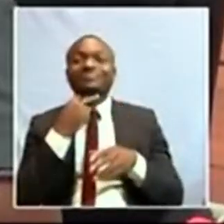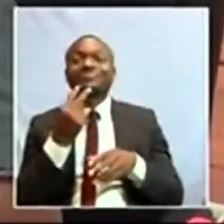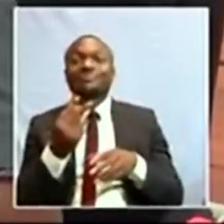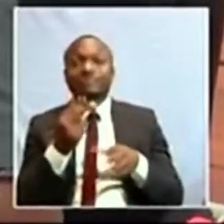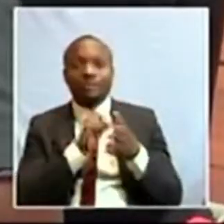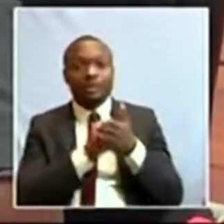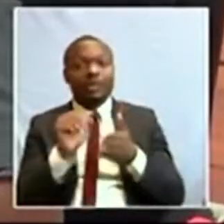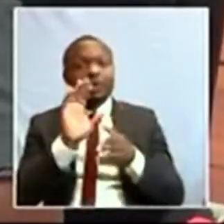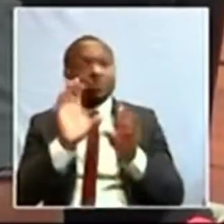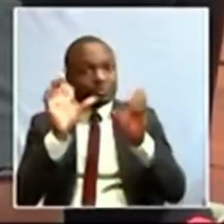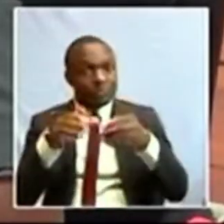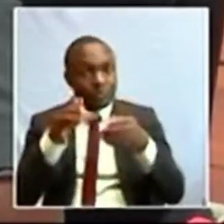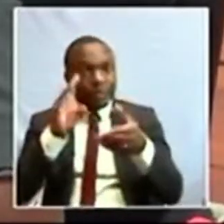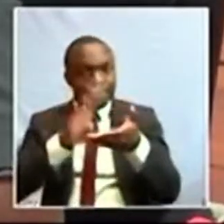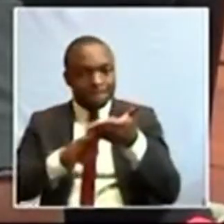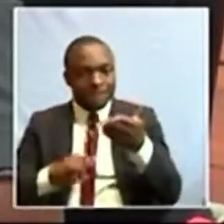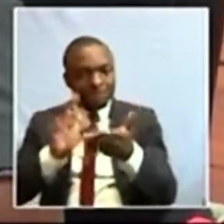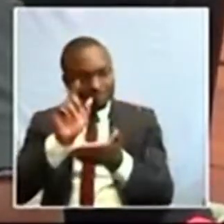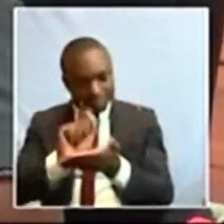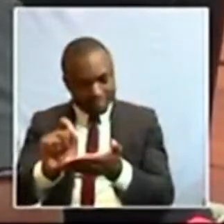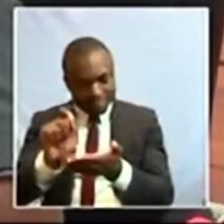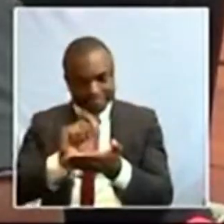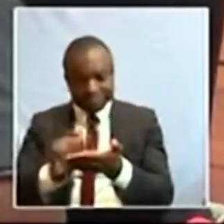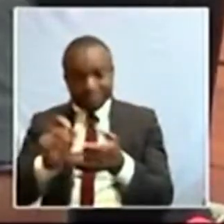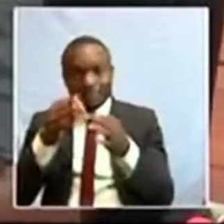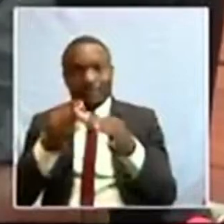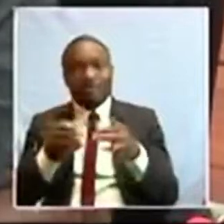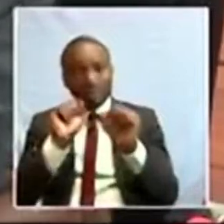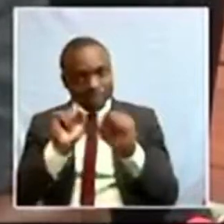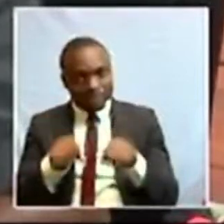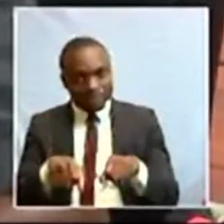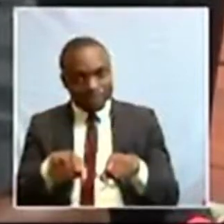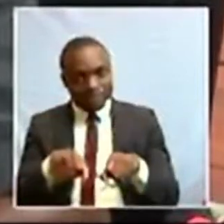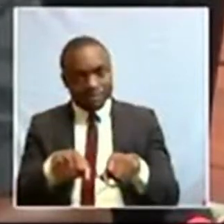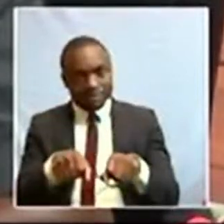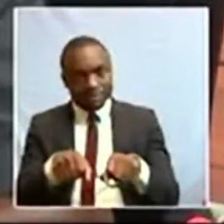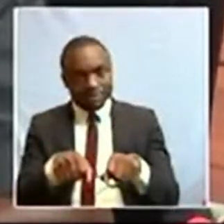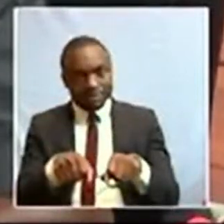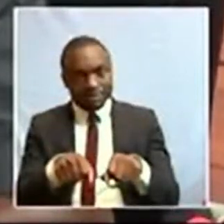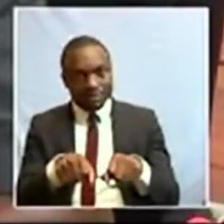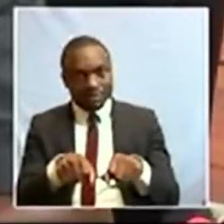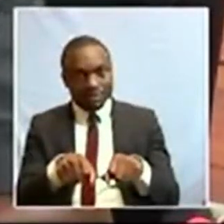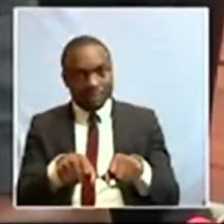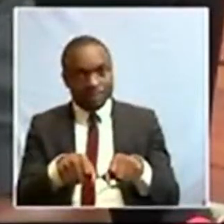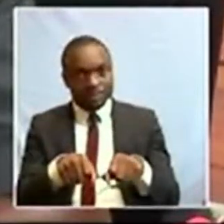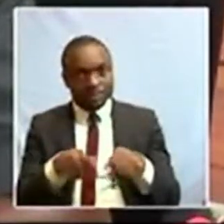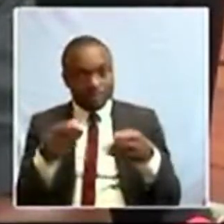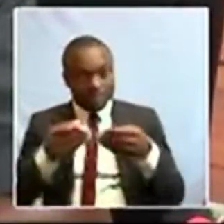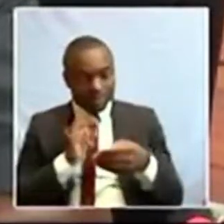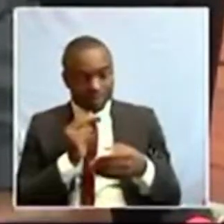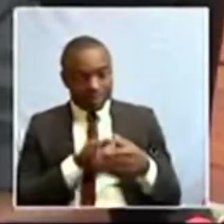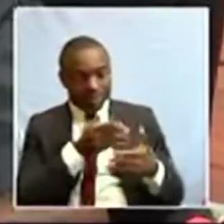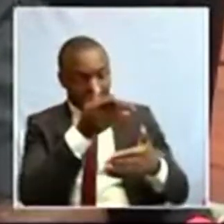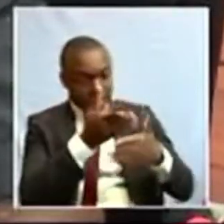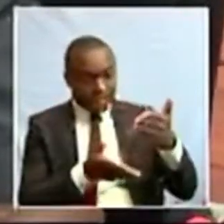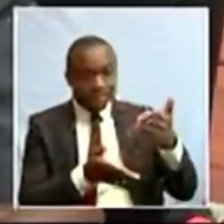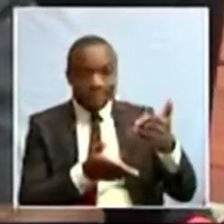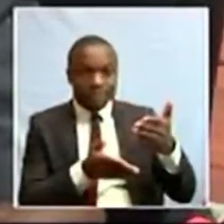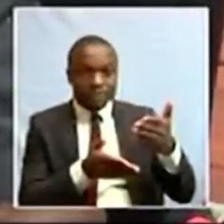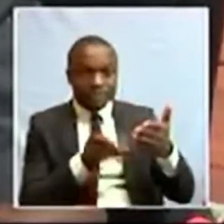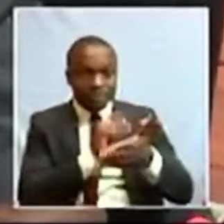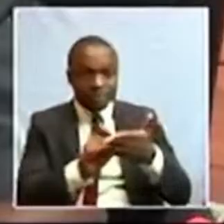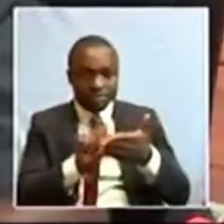Your committee believes in writing. If we can object to such kind of a writing that is not authenticated, how about a